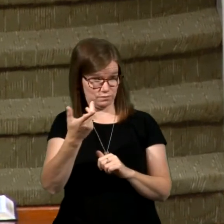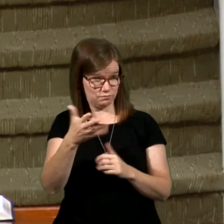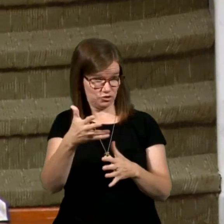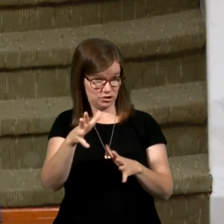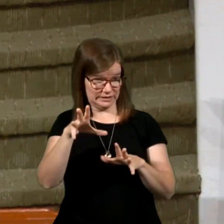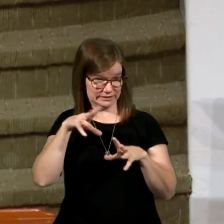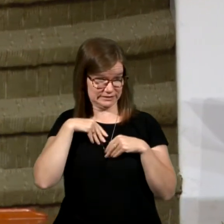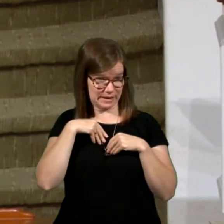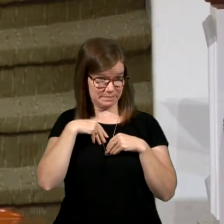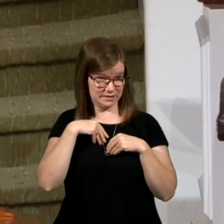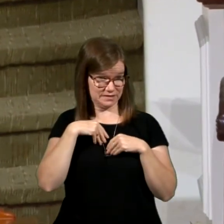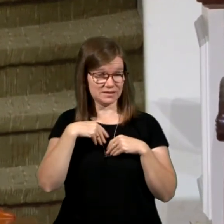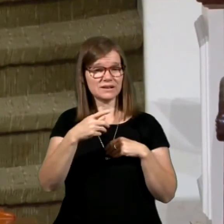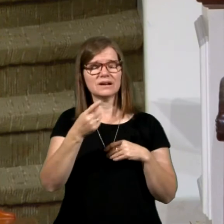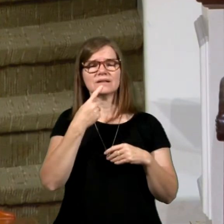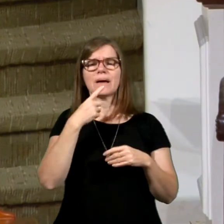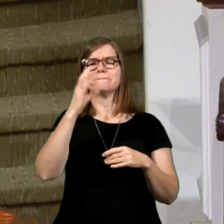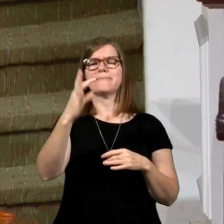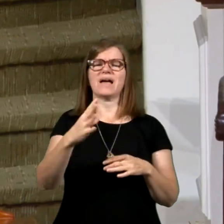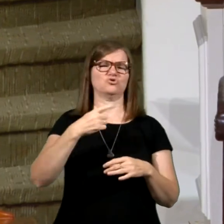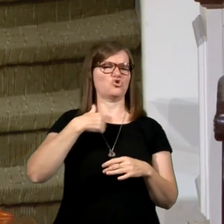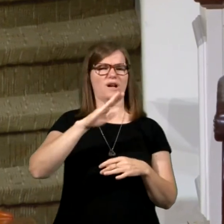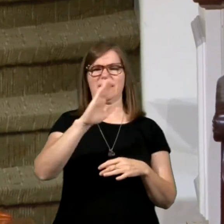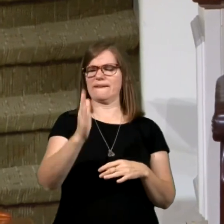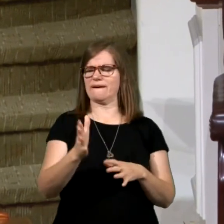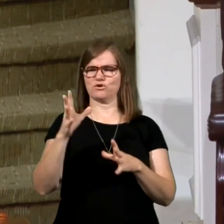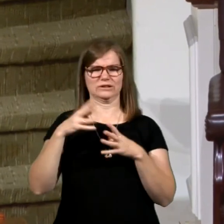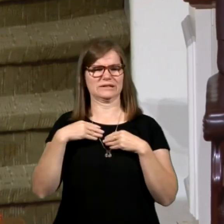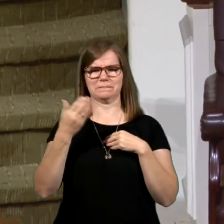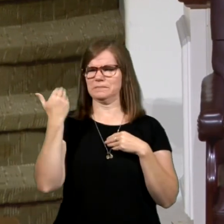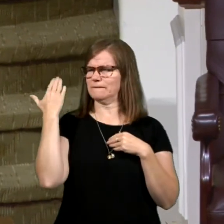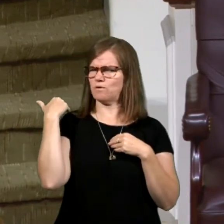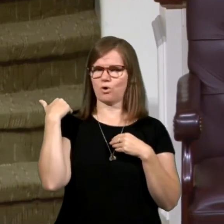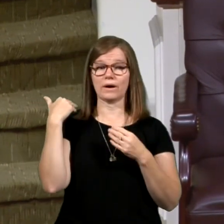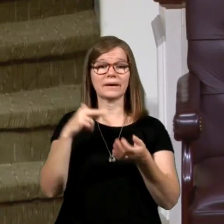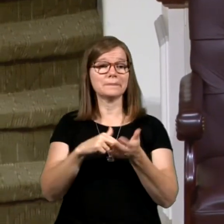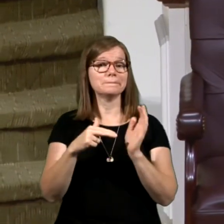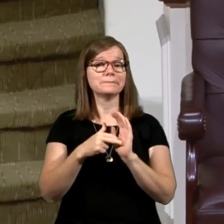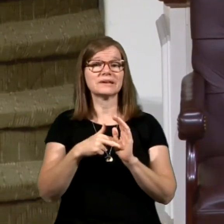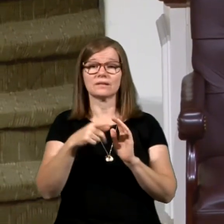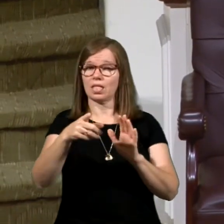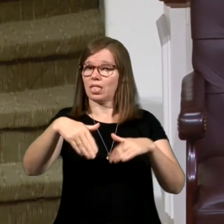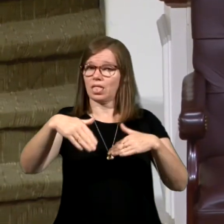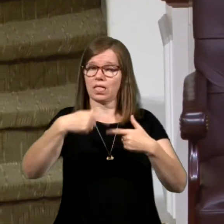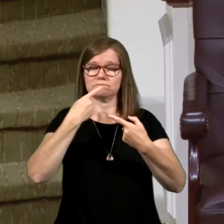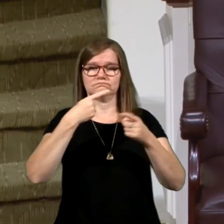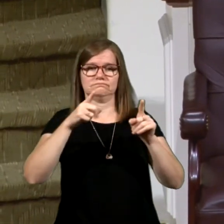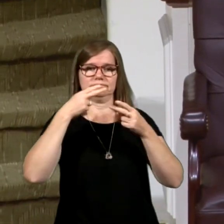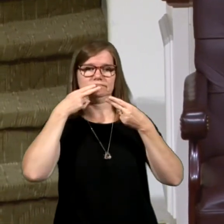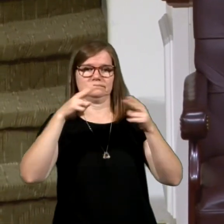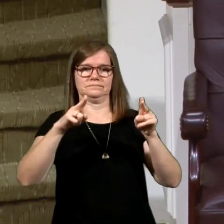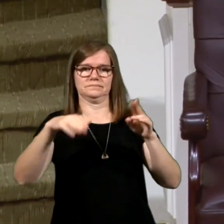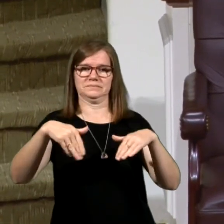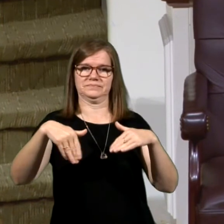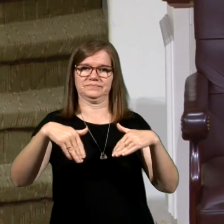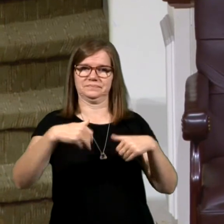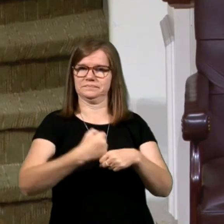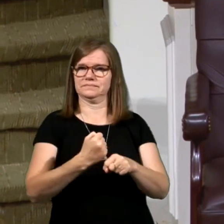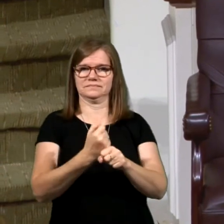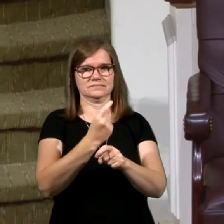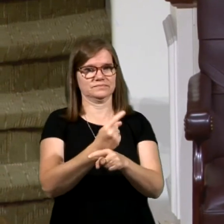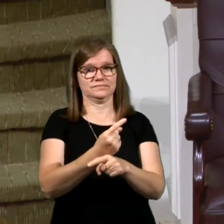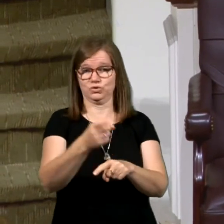gift? If you say this morning, Pastor, I never have. That means you're not justified yet. And you